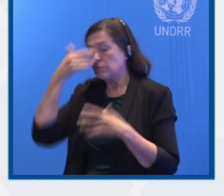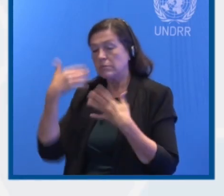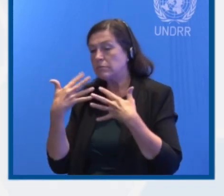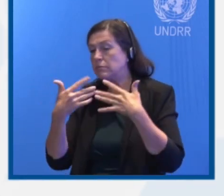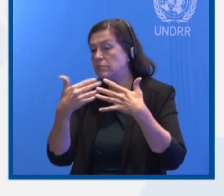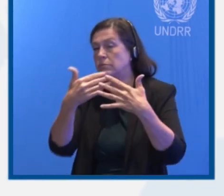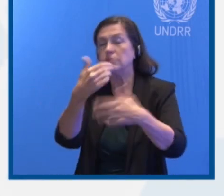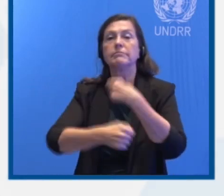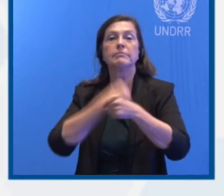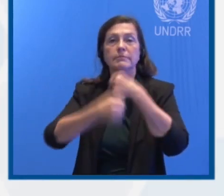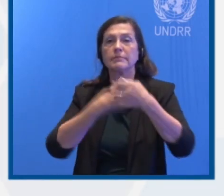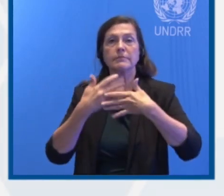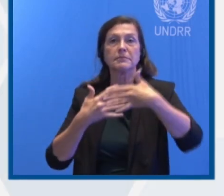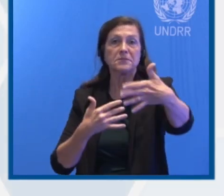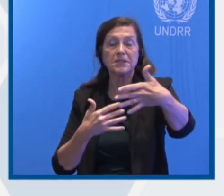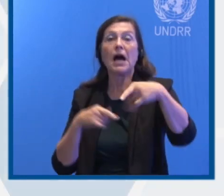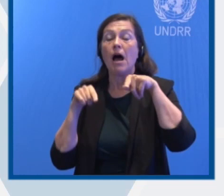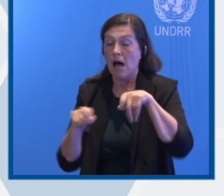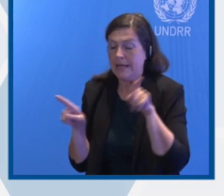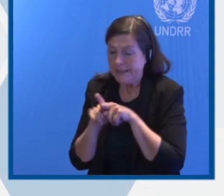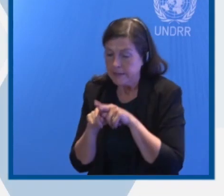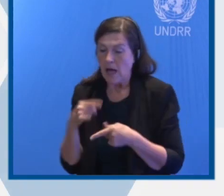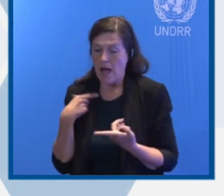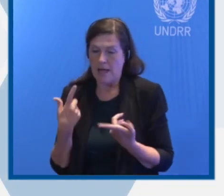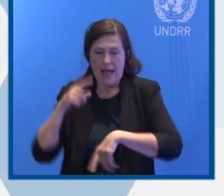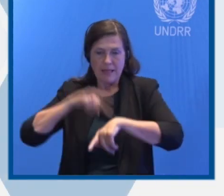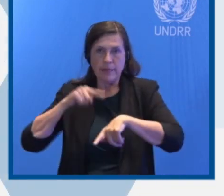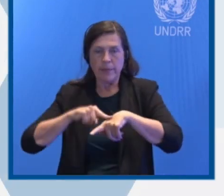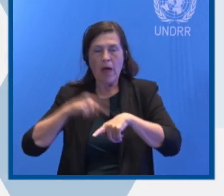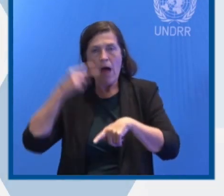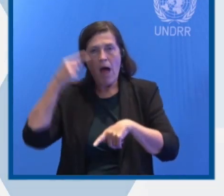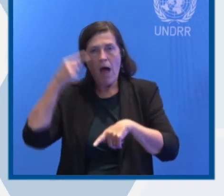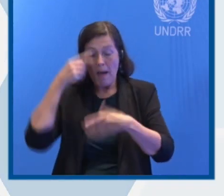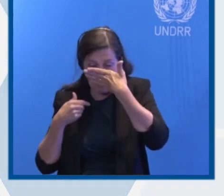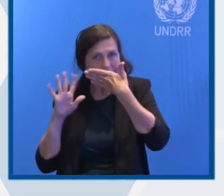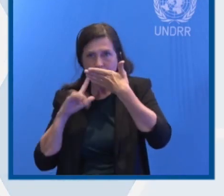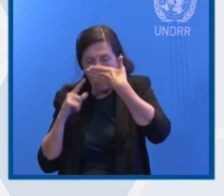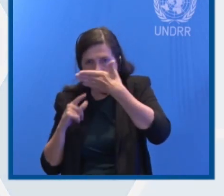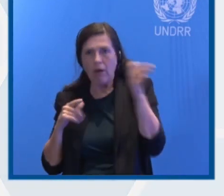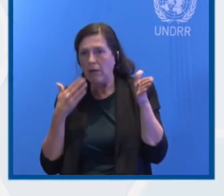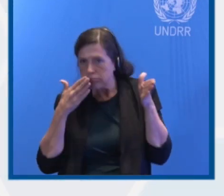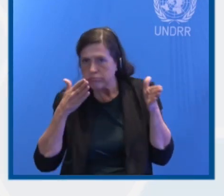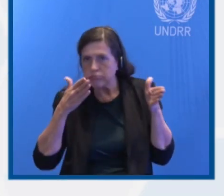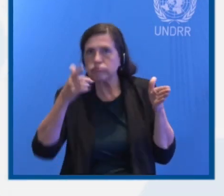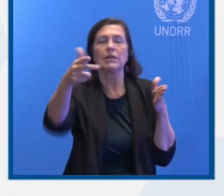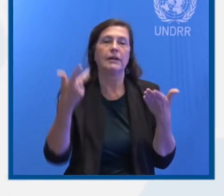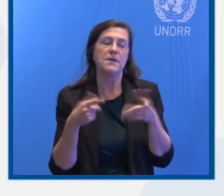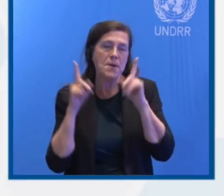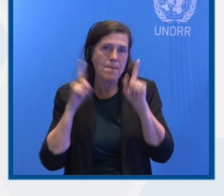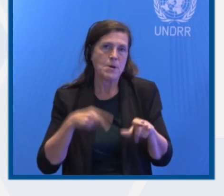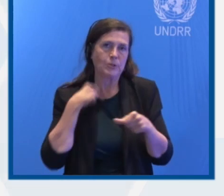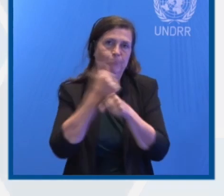of one mitigation by that time frame. And so I think we just need to collaborate. We need to